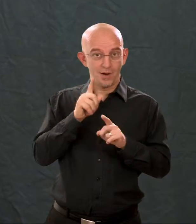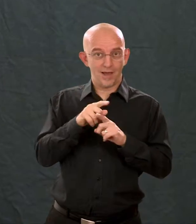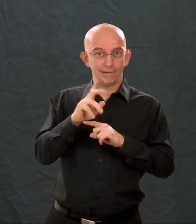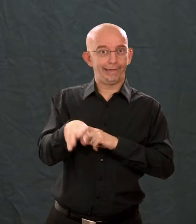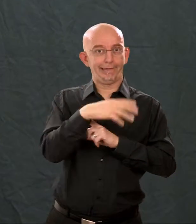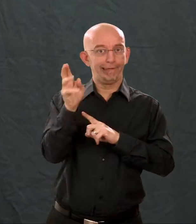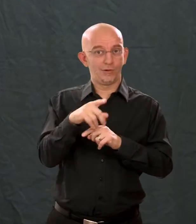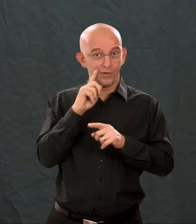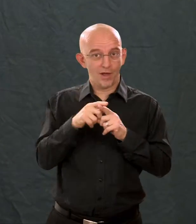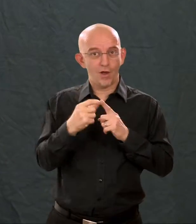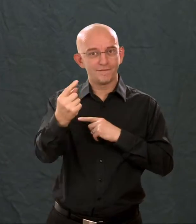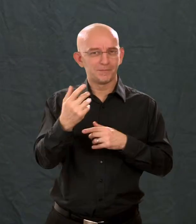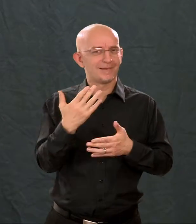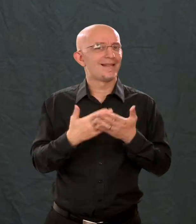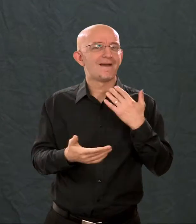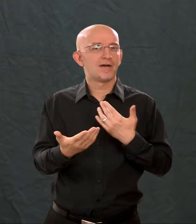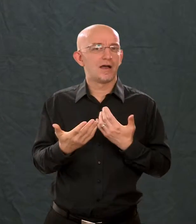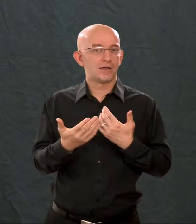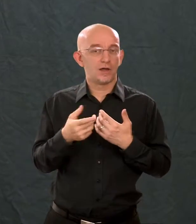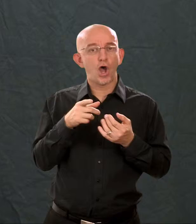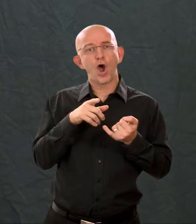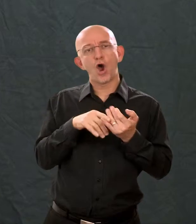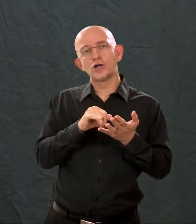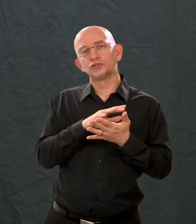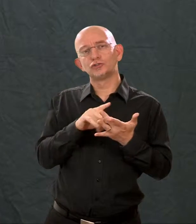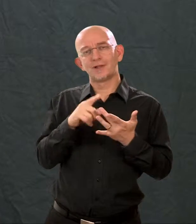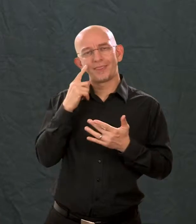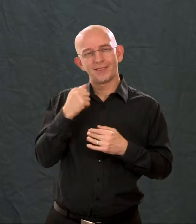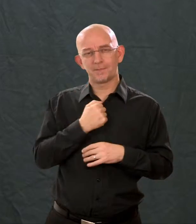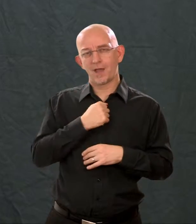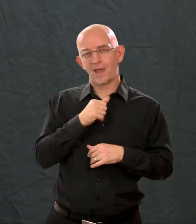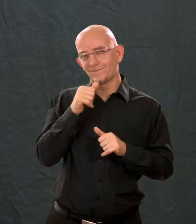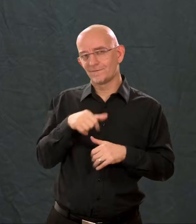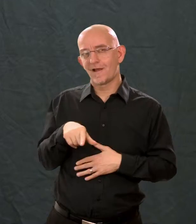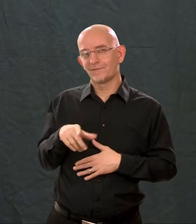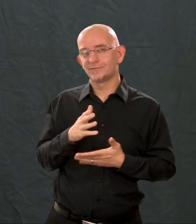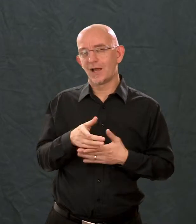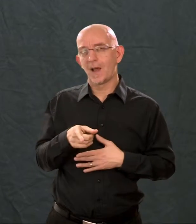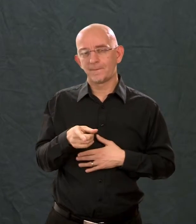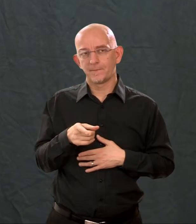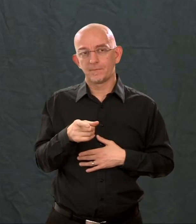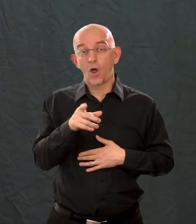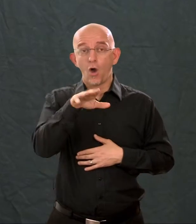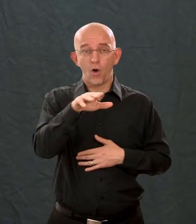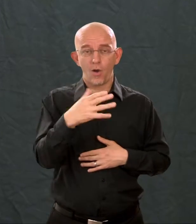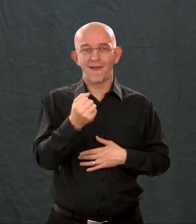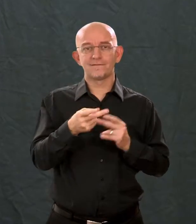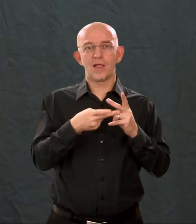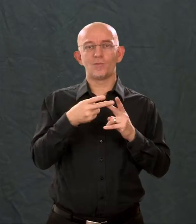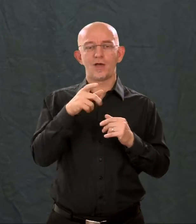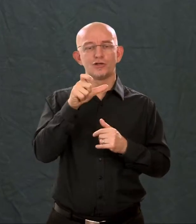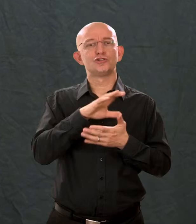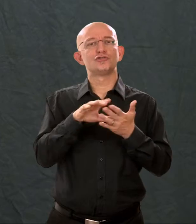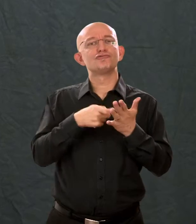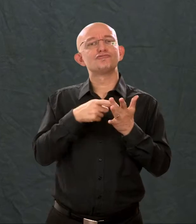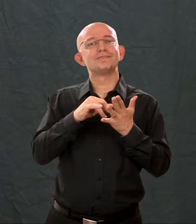danger of falling off, but they never did. And I think Ushi was one of my favourites, really. And then there was Krista, who was